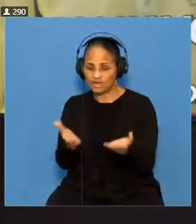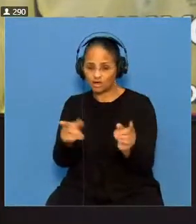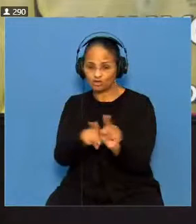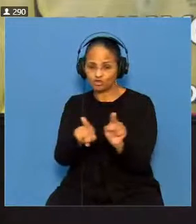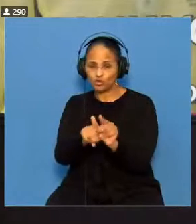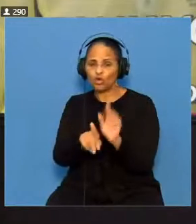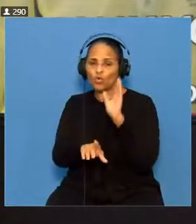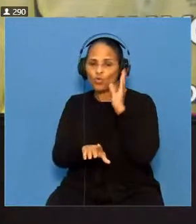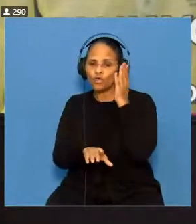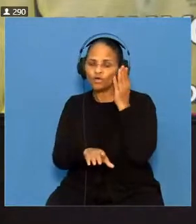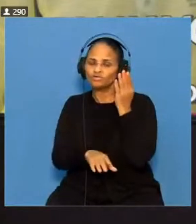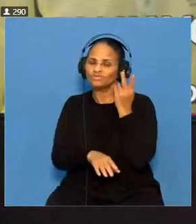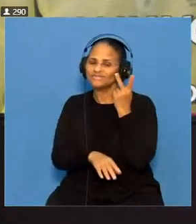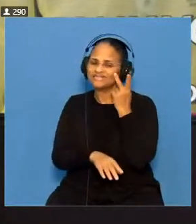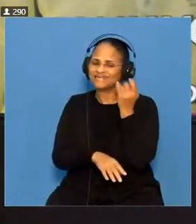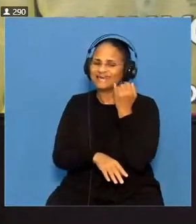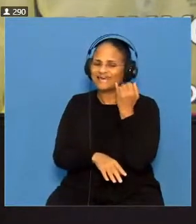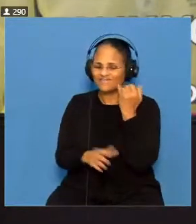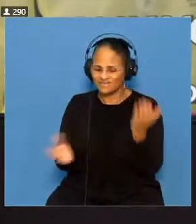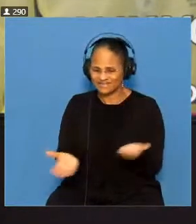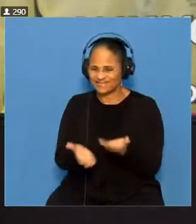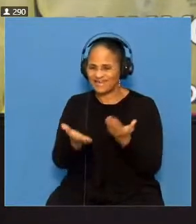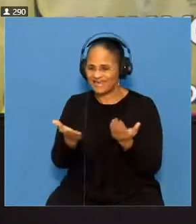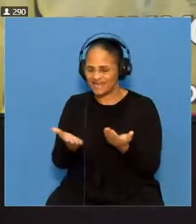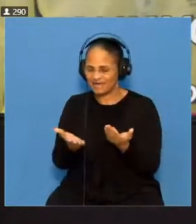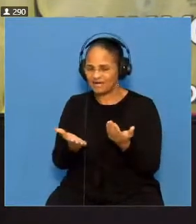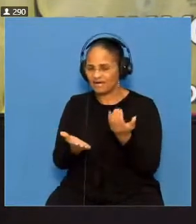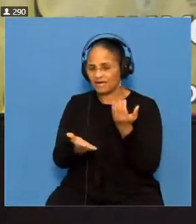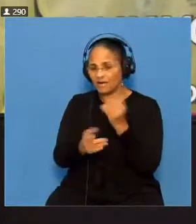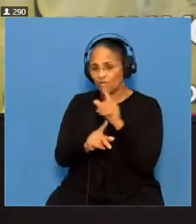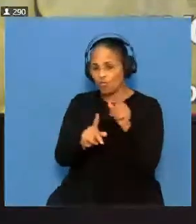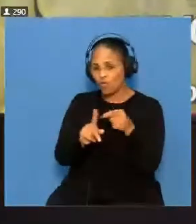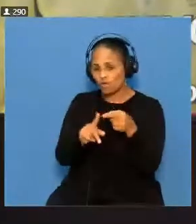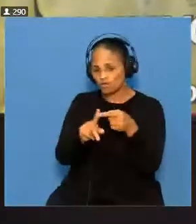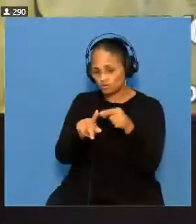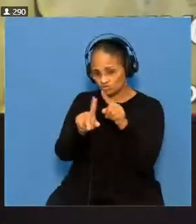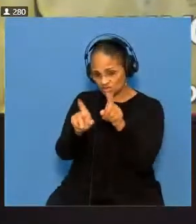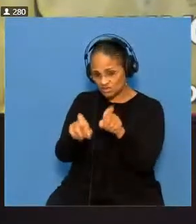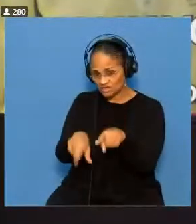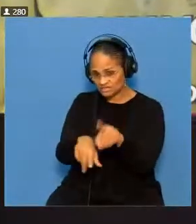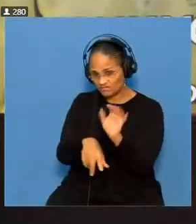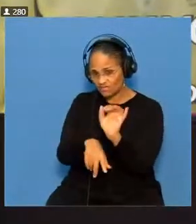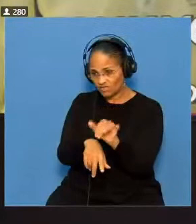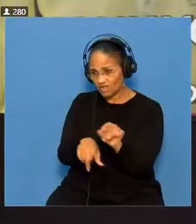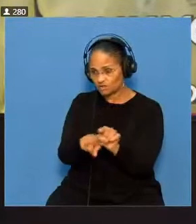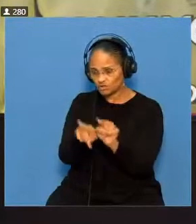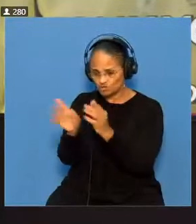variant is in fact here once we do the the sequencing. Okay, thank you.